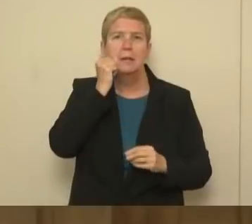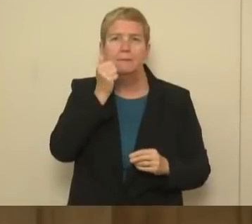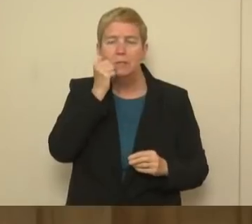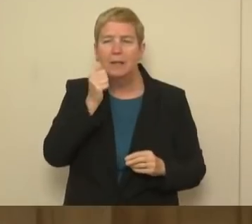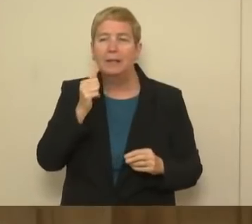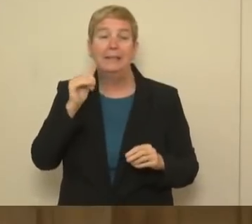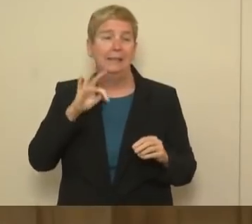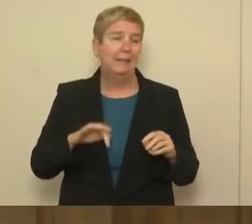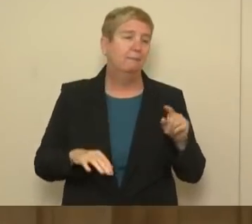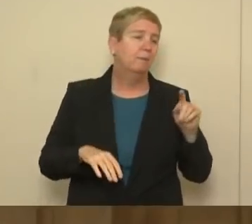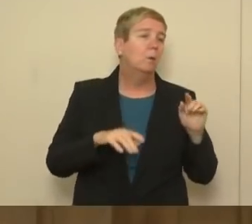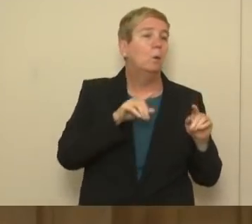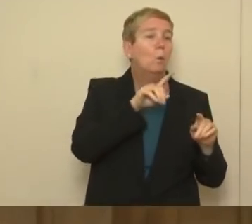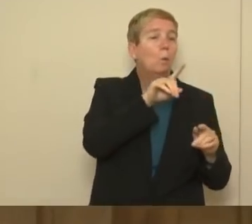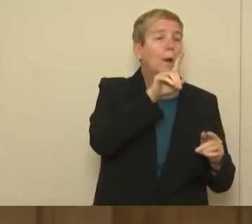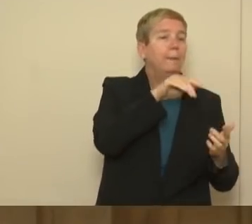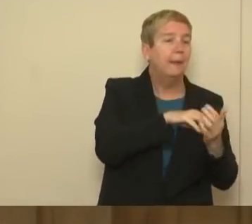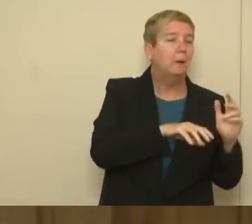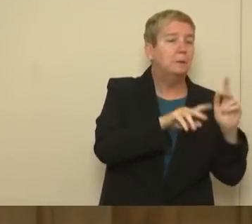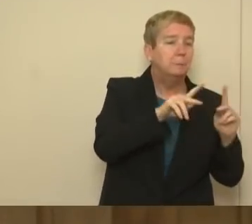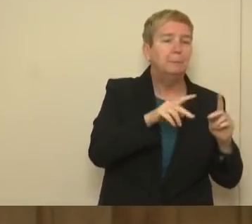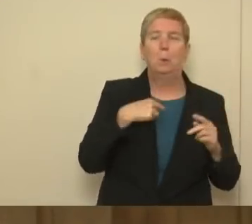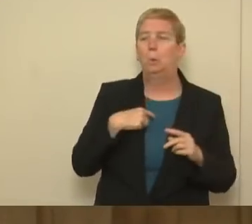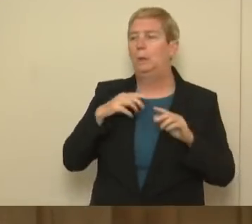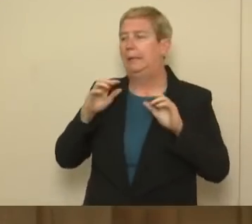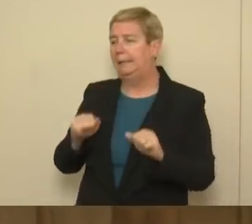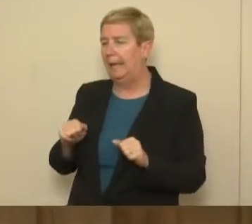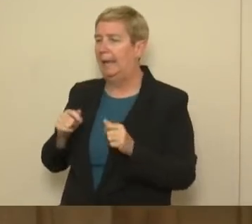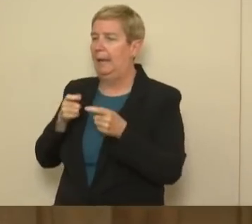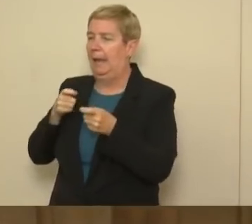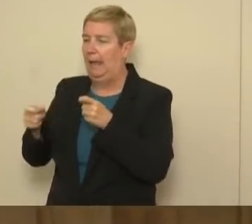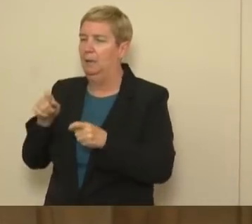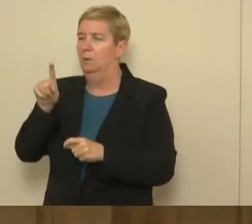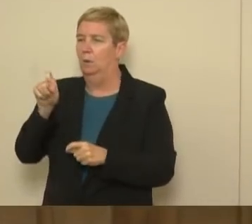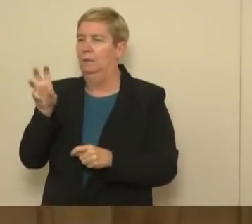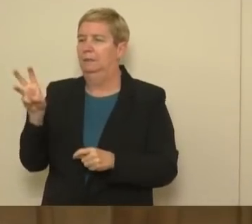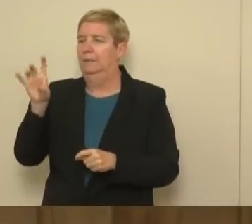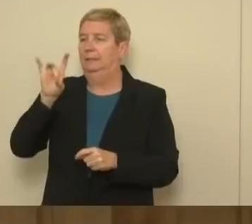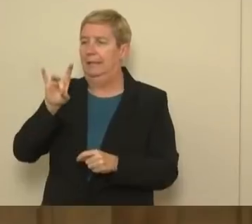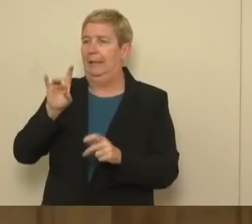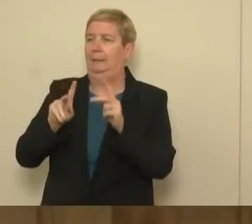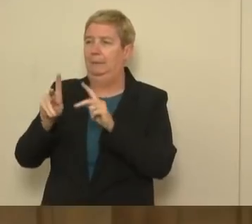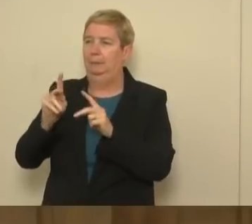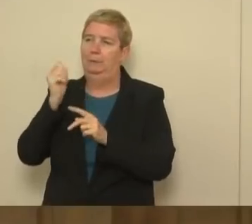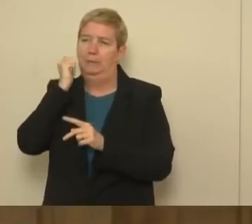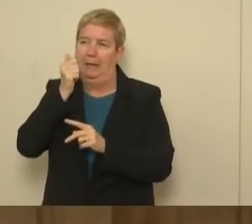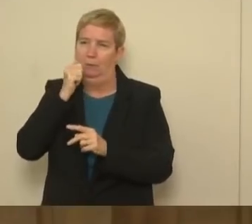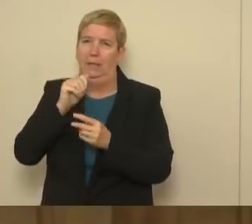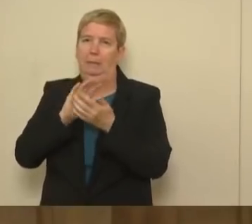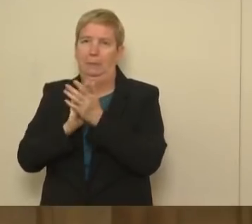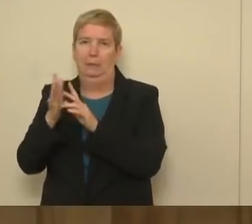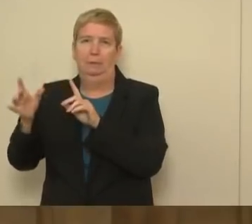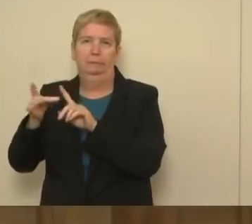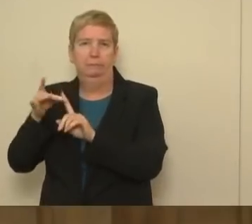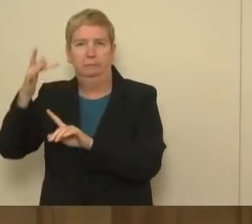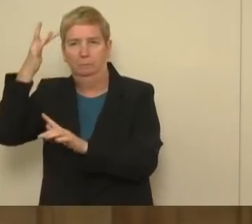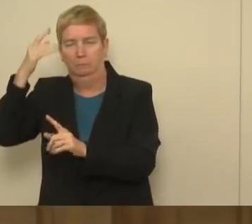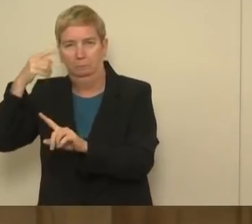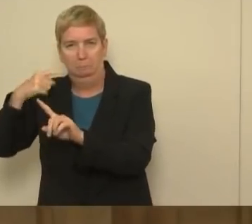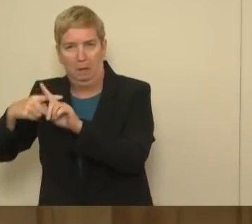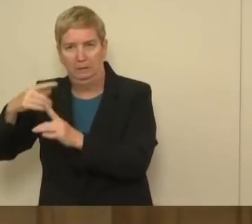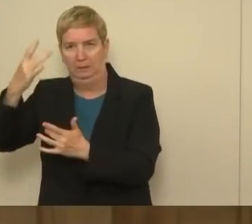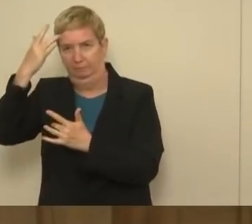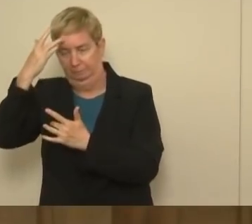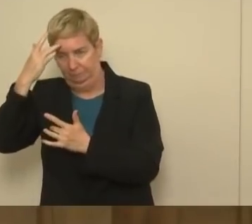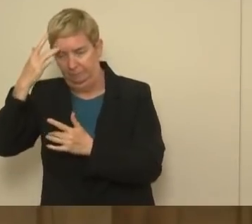100,000, which is the 168, we talked about the importance of having room in there for the inevitable case growth. But I